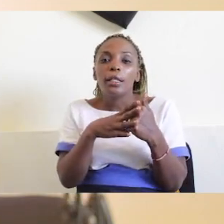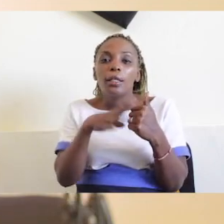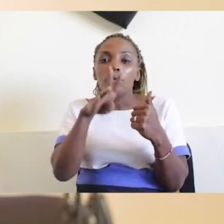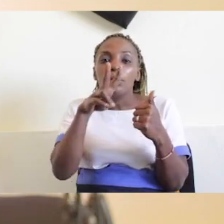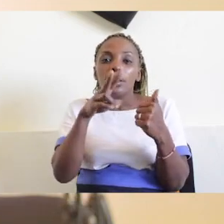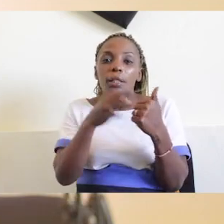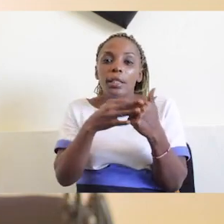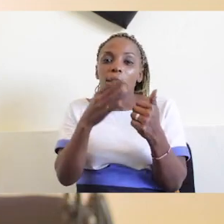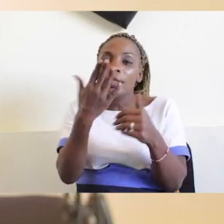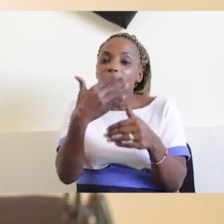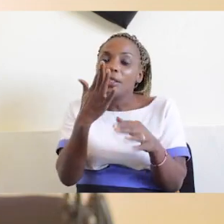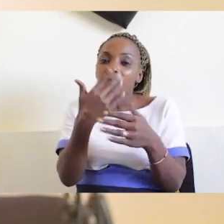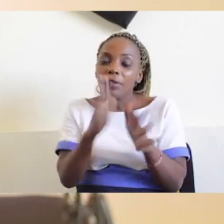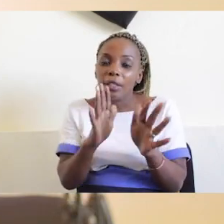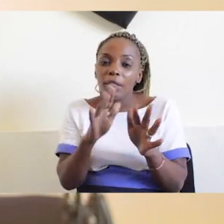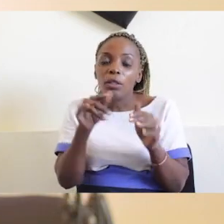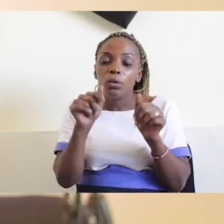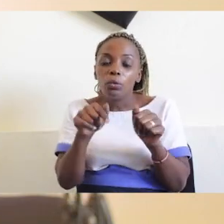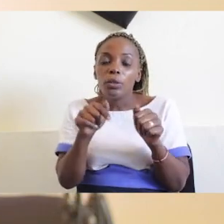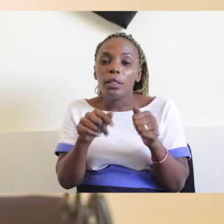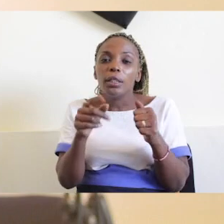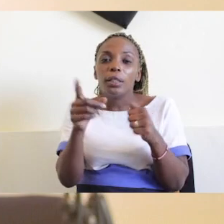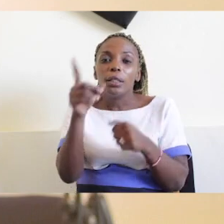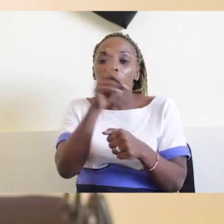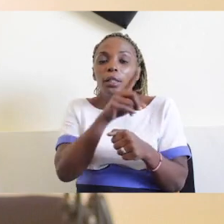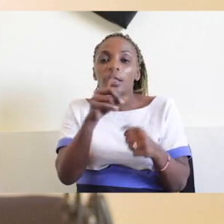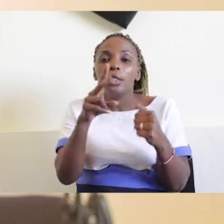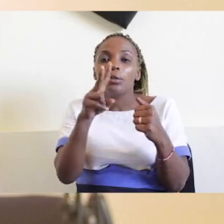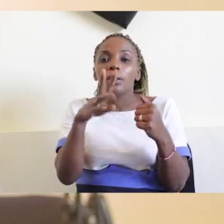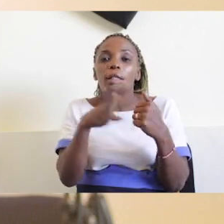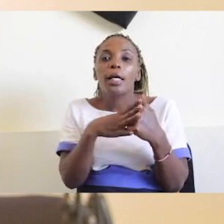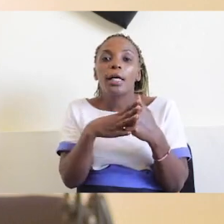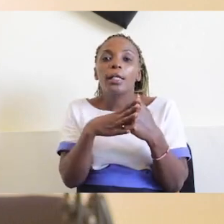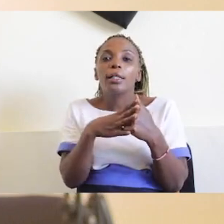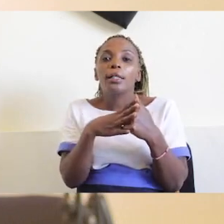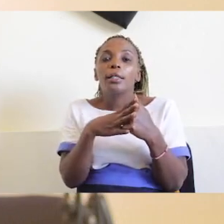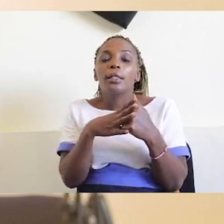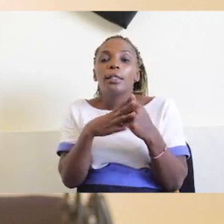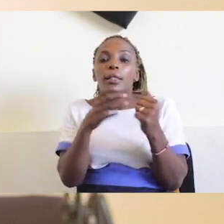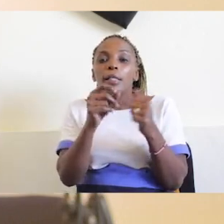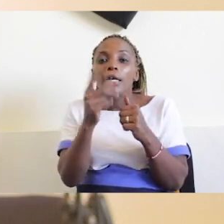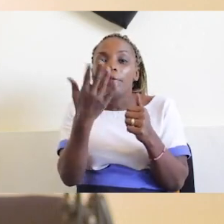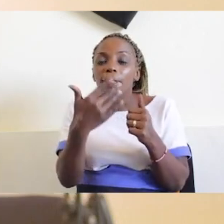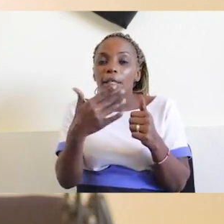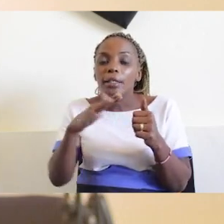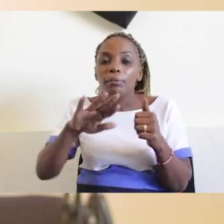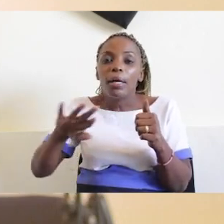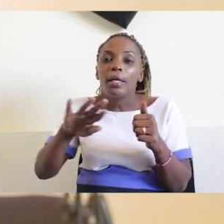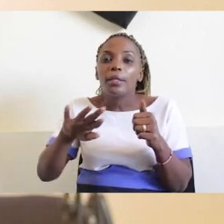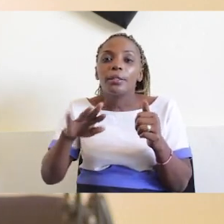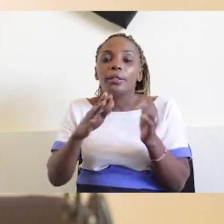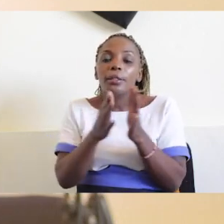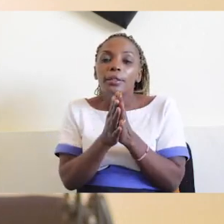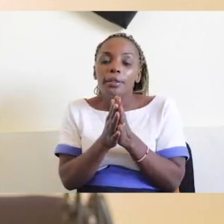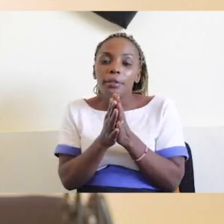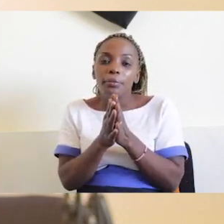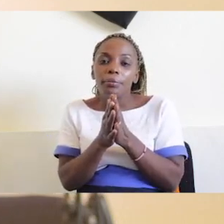days are gone, and today is day number 29. 11 days to go. And